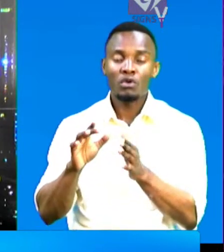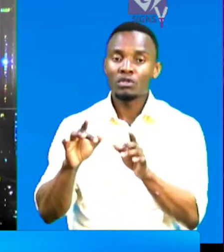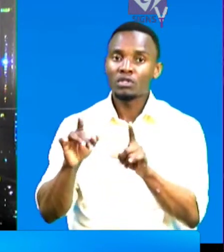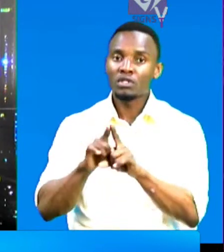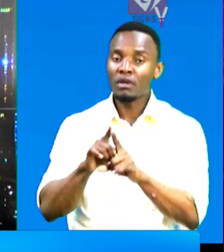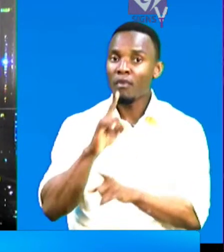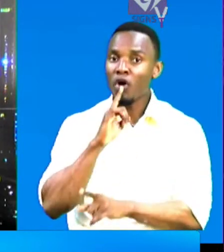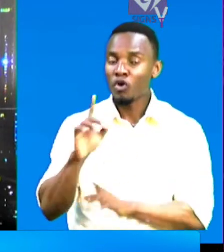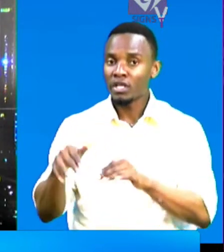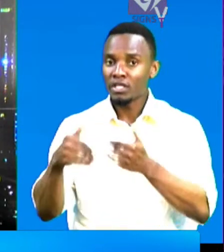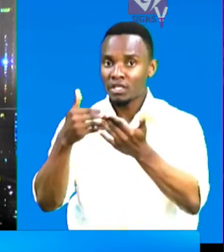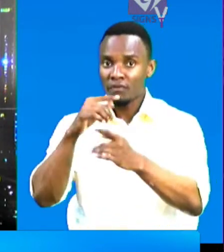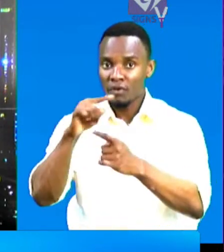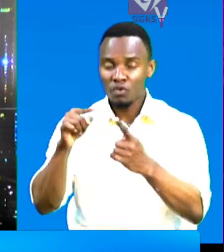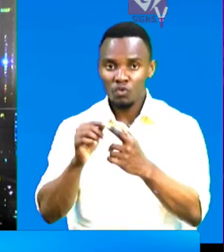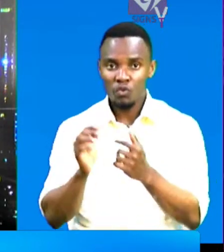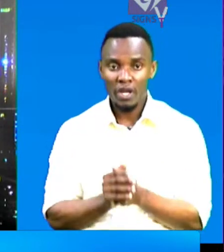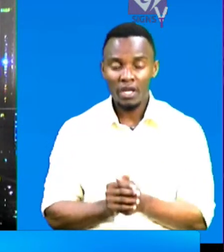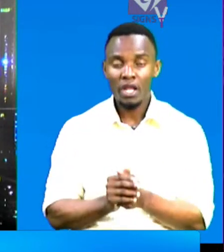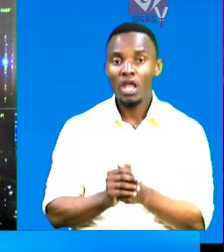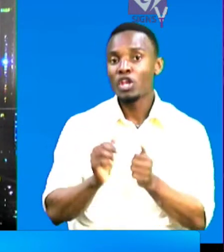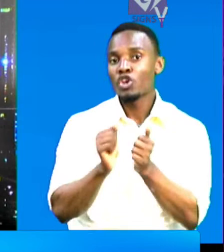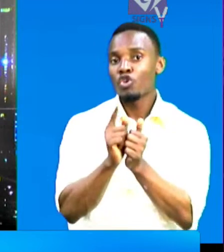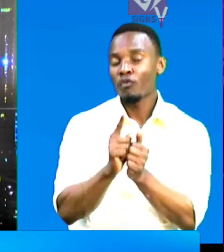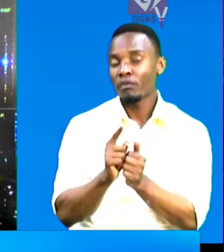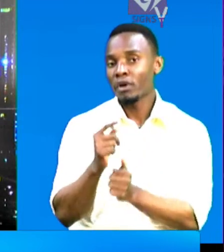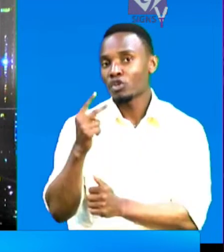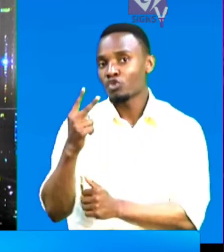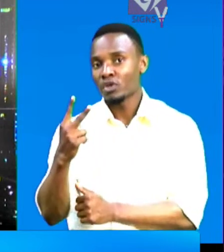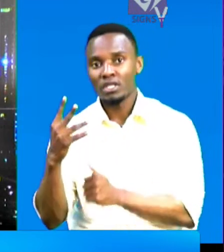November 29th, 2023.